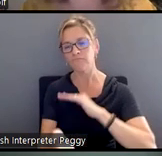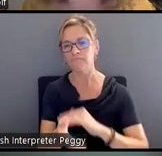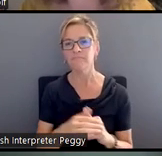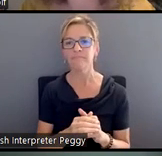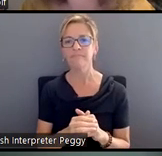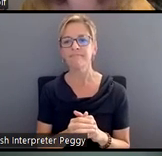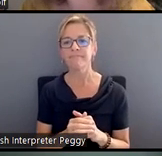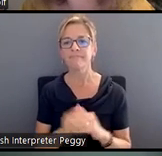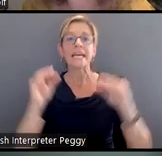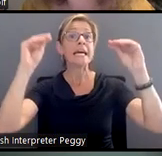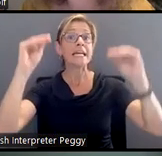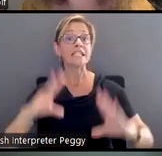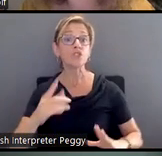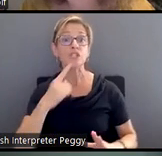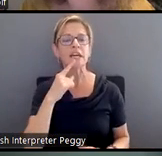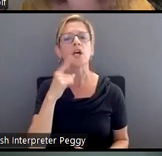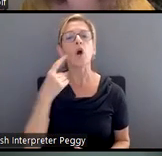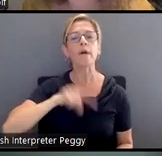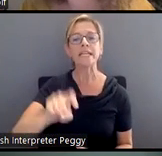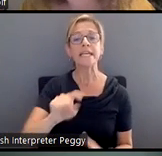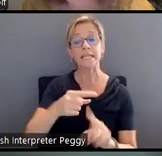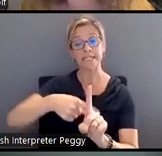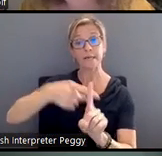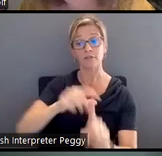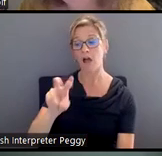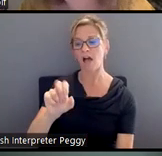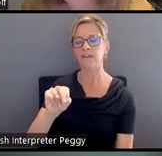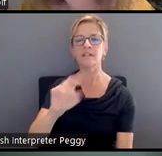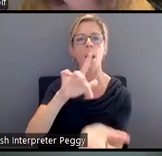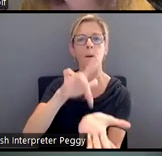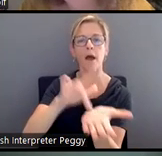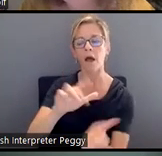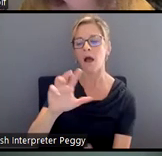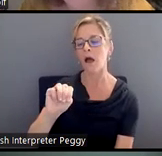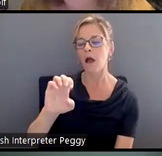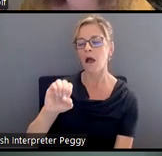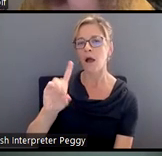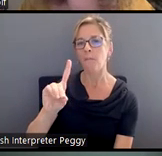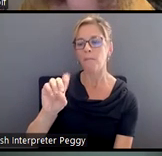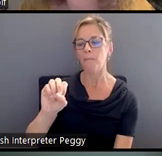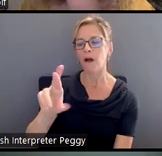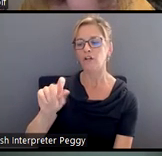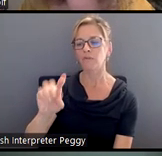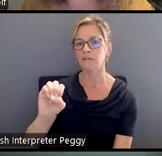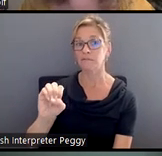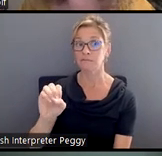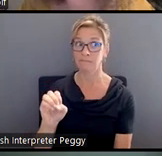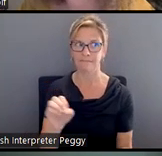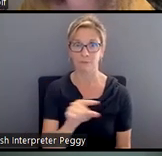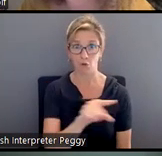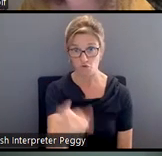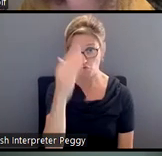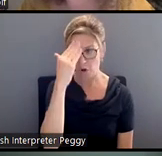moderate oven. Now, I don't know about you, but I have no idea what a moderate oven is. Turns out